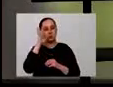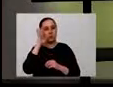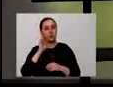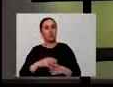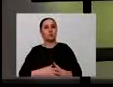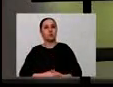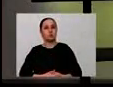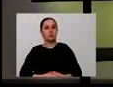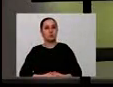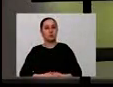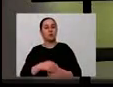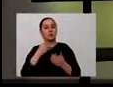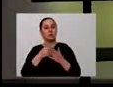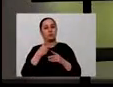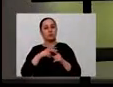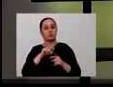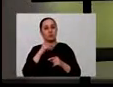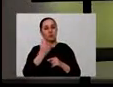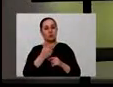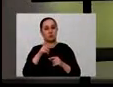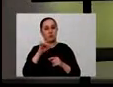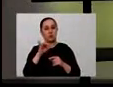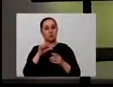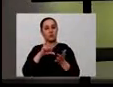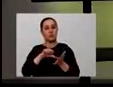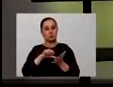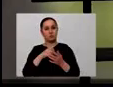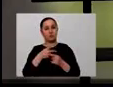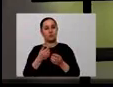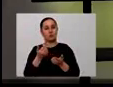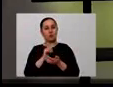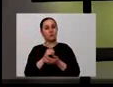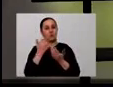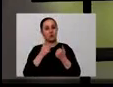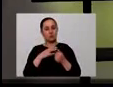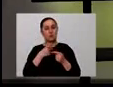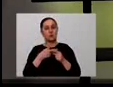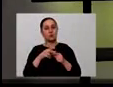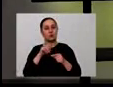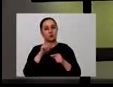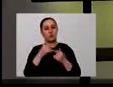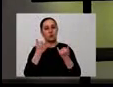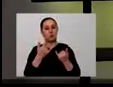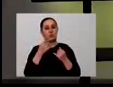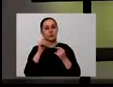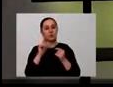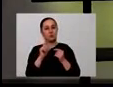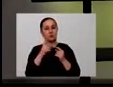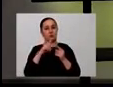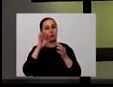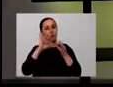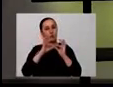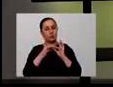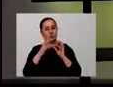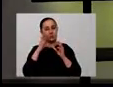Aziz o'quvchilar, mana biz dramamiz qatnashchilari bilan tanishib oldik. Keling hozir kichkina bir xulosa